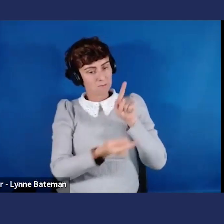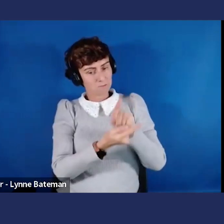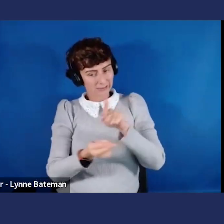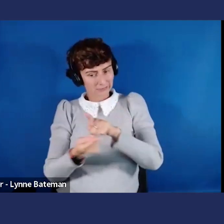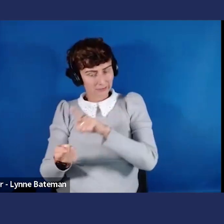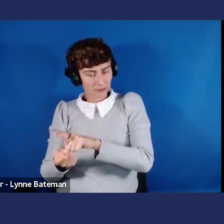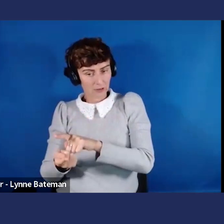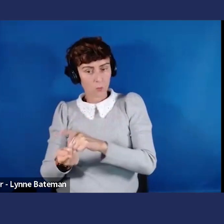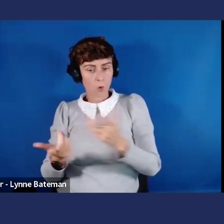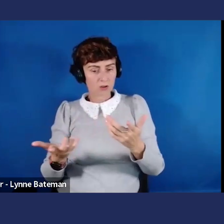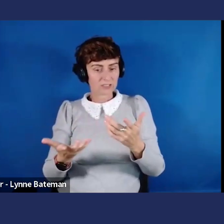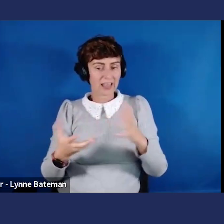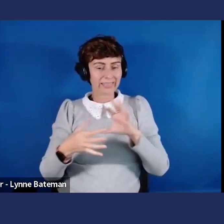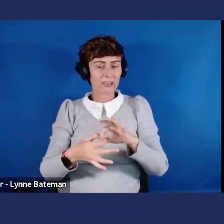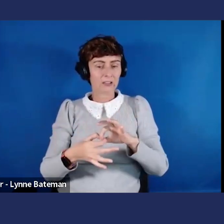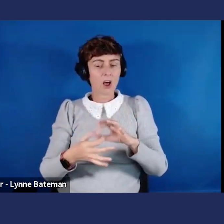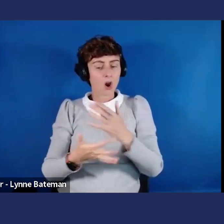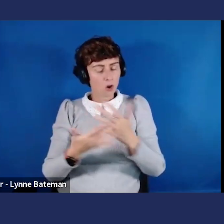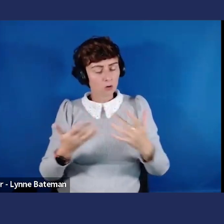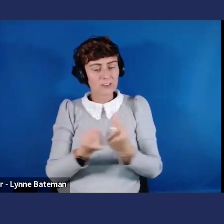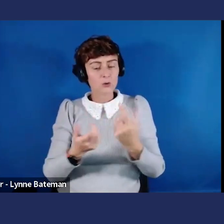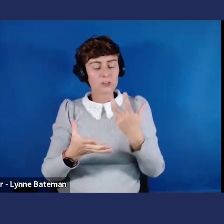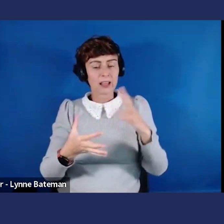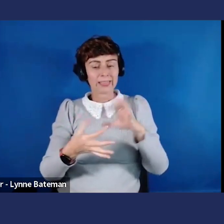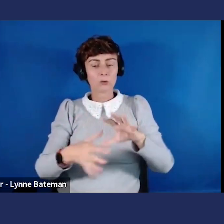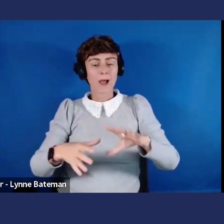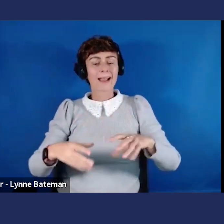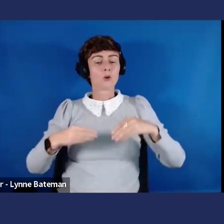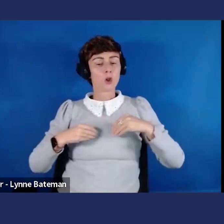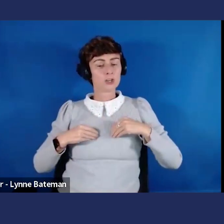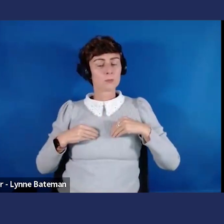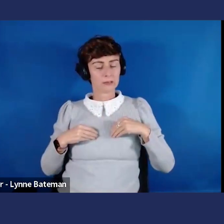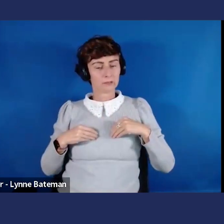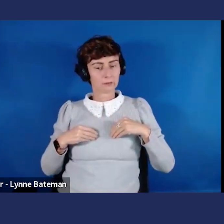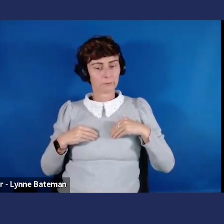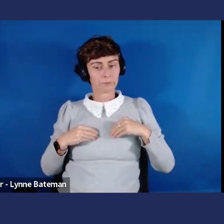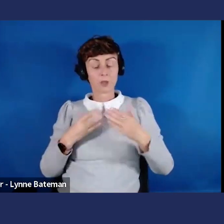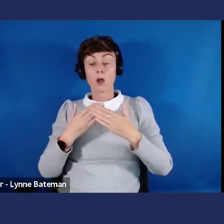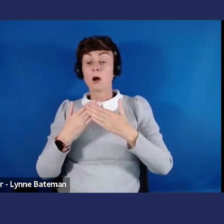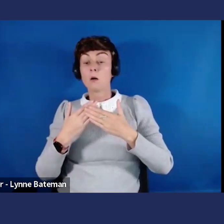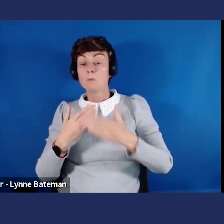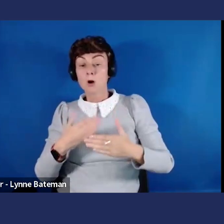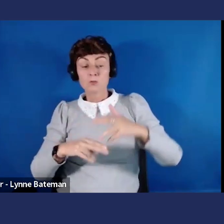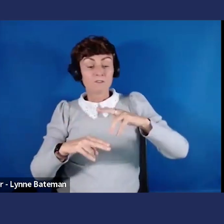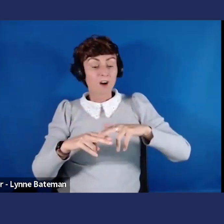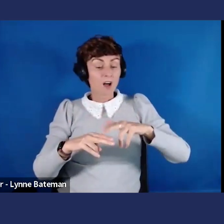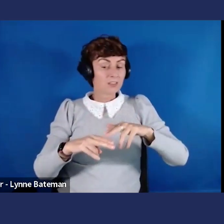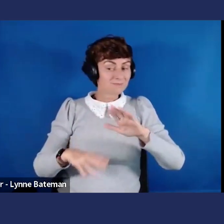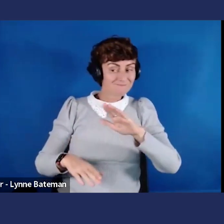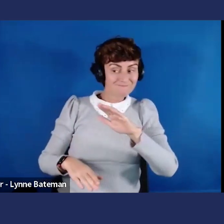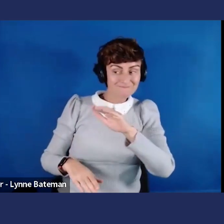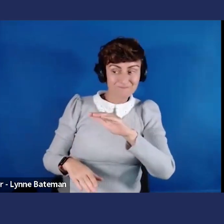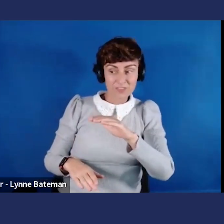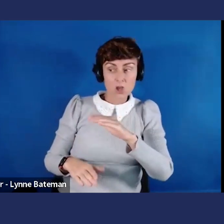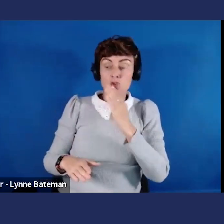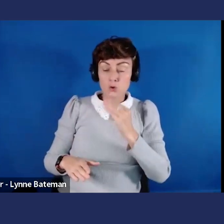around acknowledgement. Most men that we come across in the antenatal period approach the antenatal period as a way to